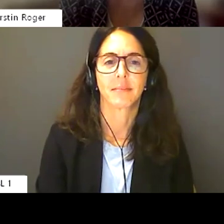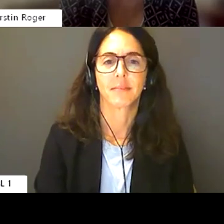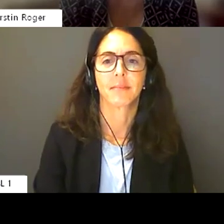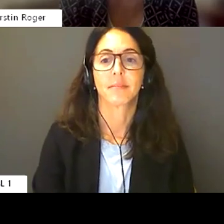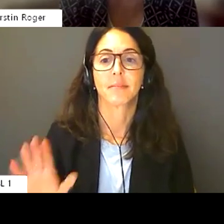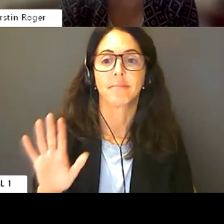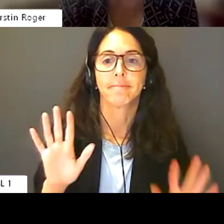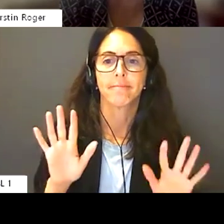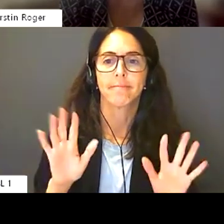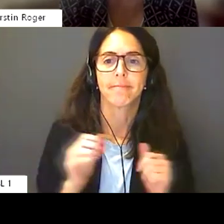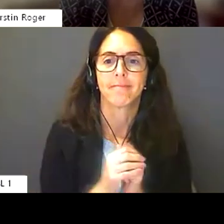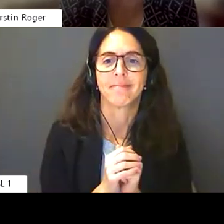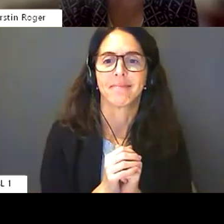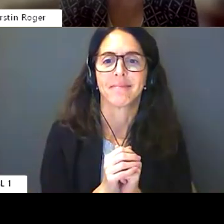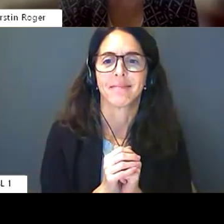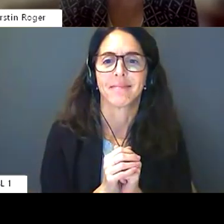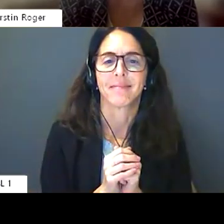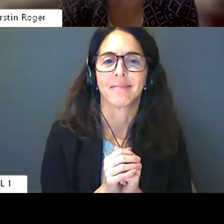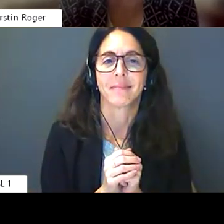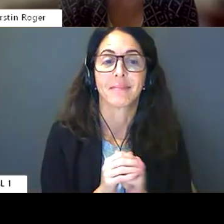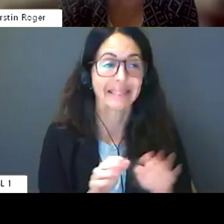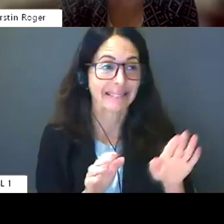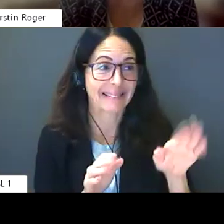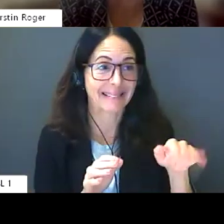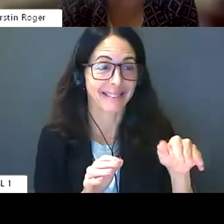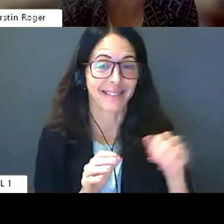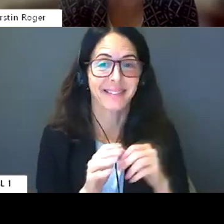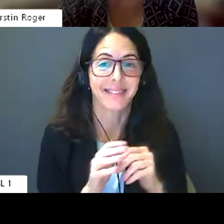Oh, You just have to advance to your slides.